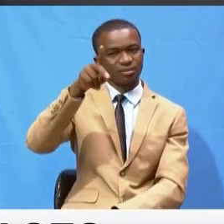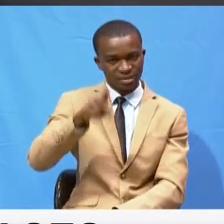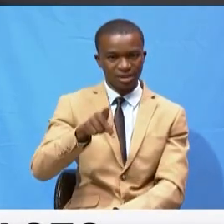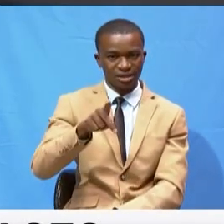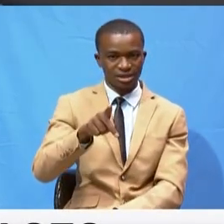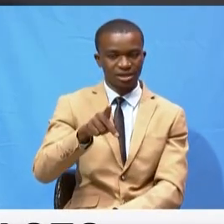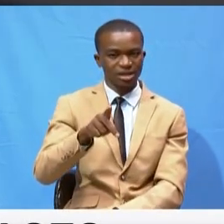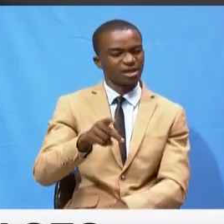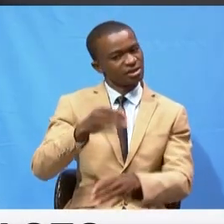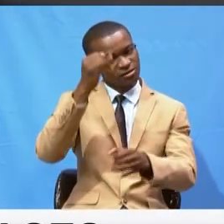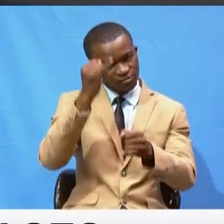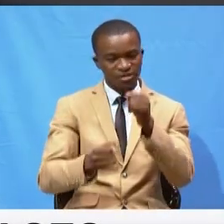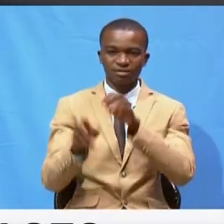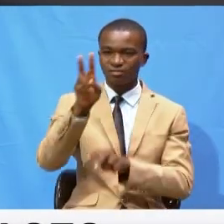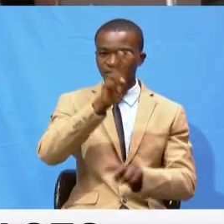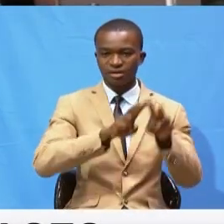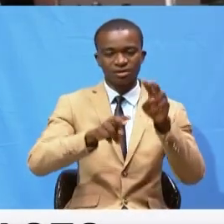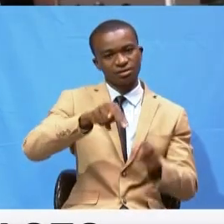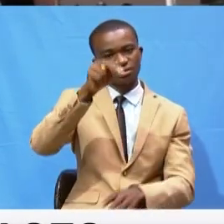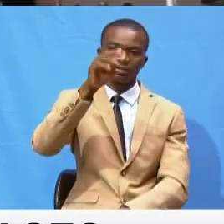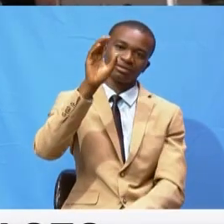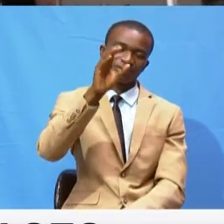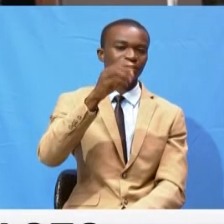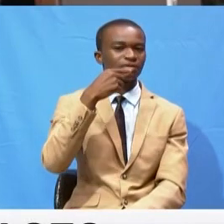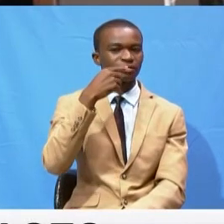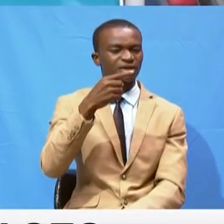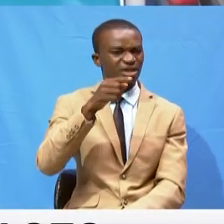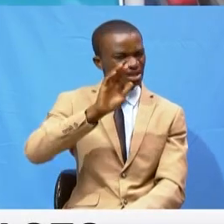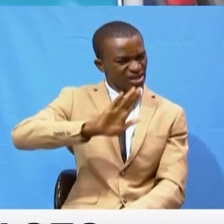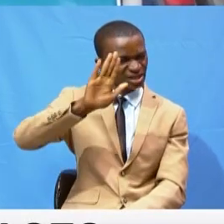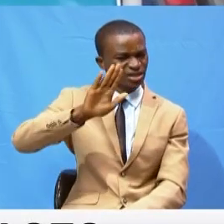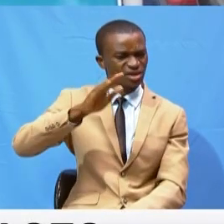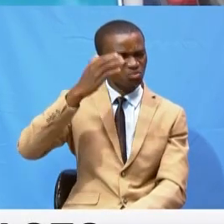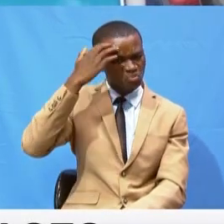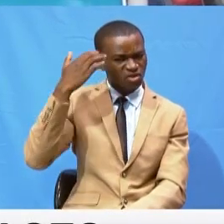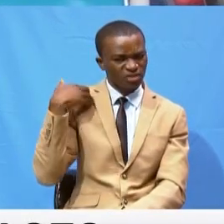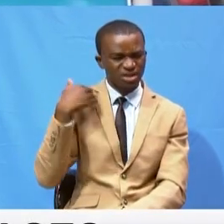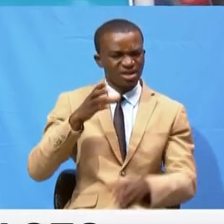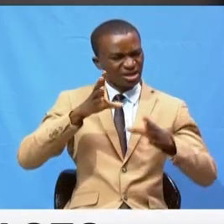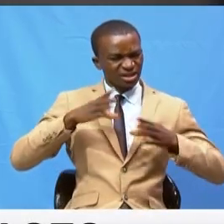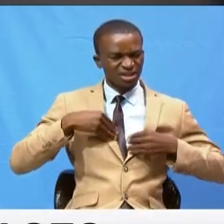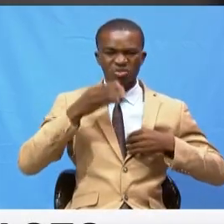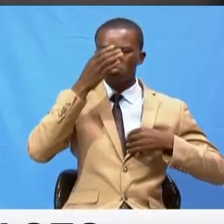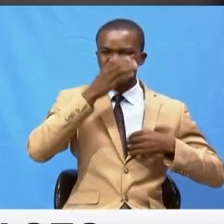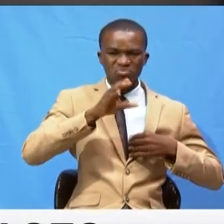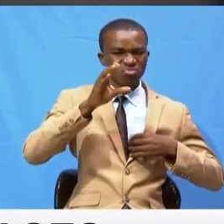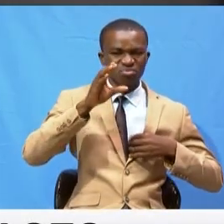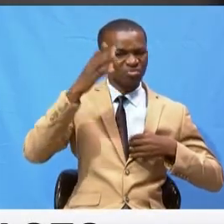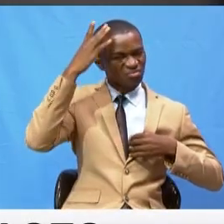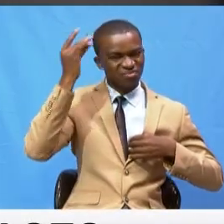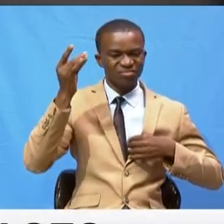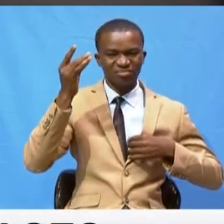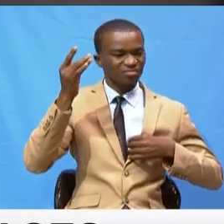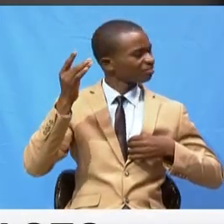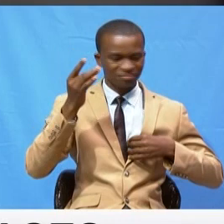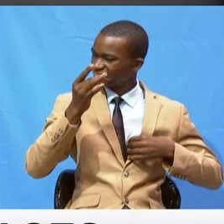has since concluded his visit to the province, says his office will not relent in fighting corruption and crime in the country. We will not relent in the